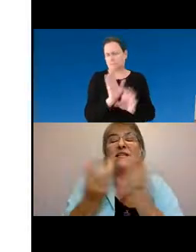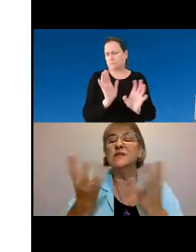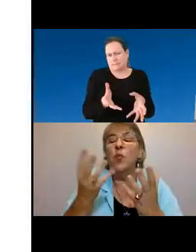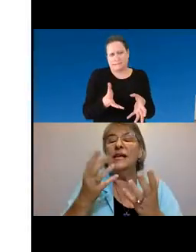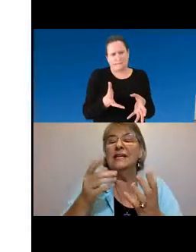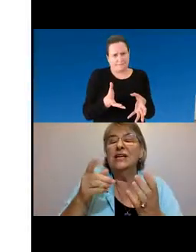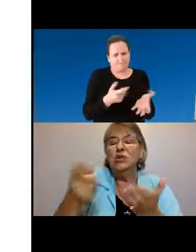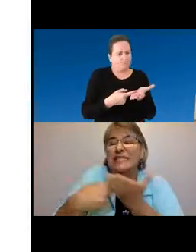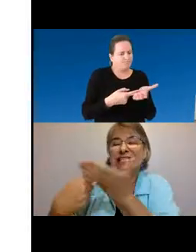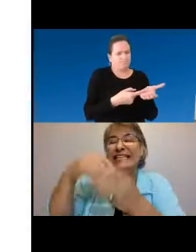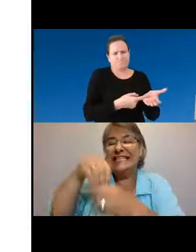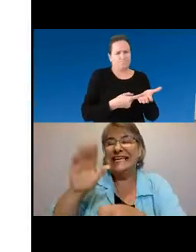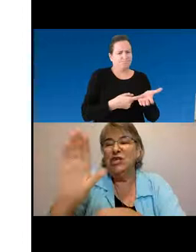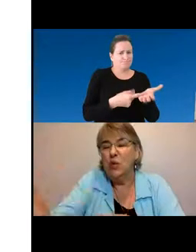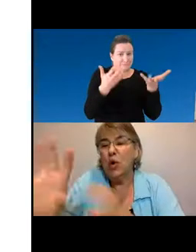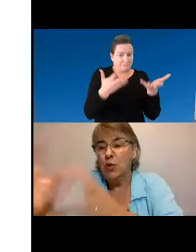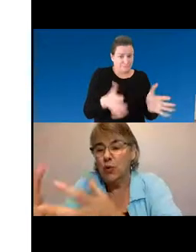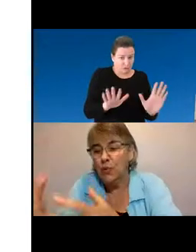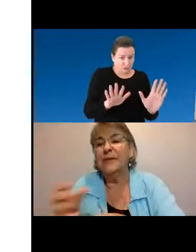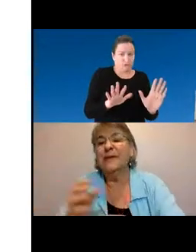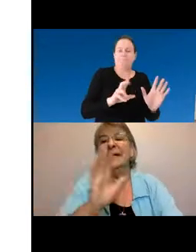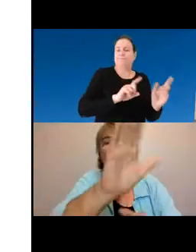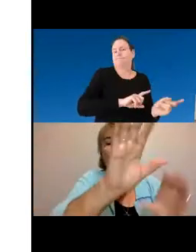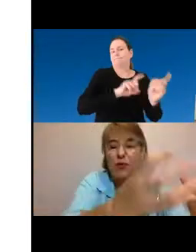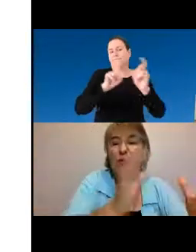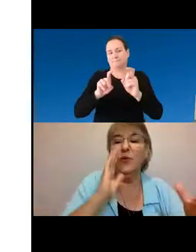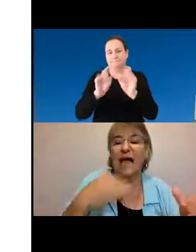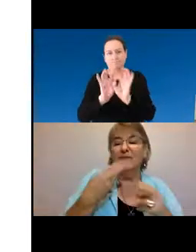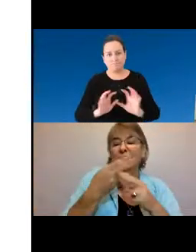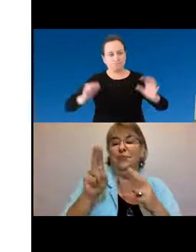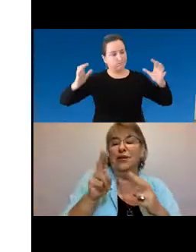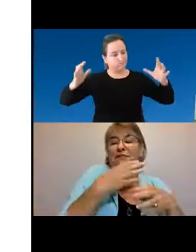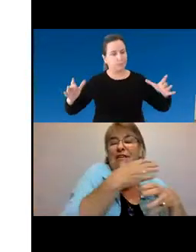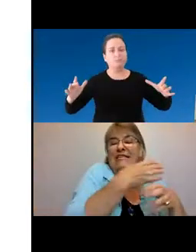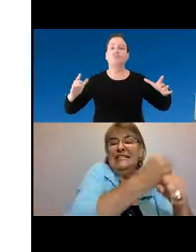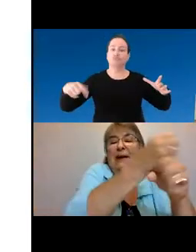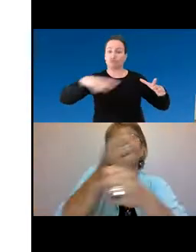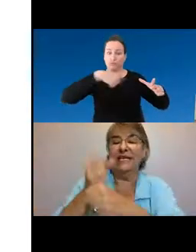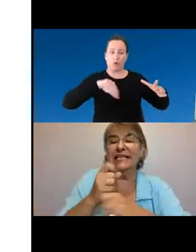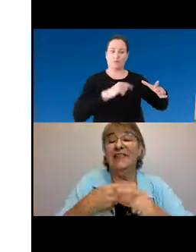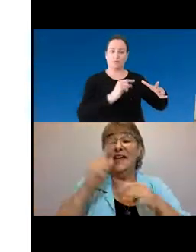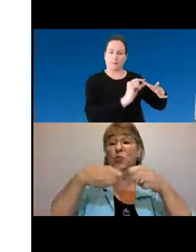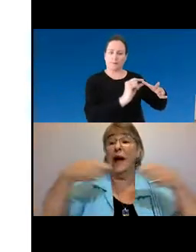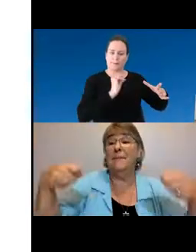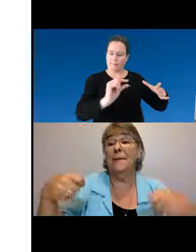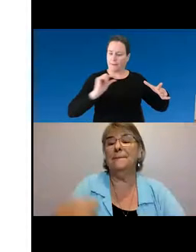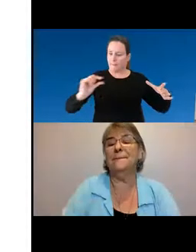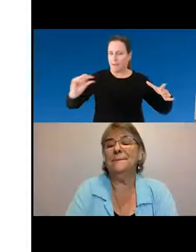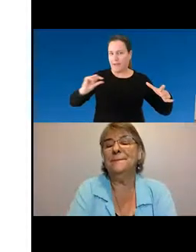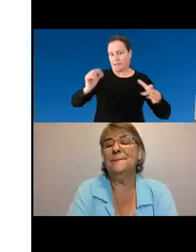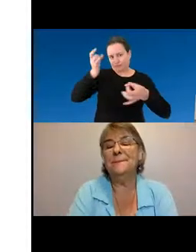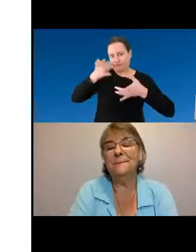few minutes what you discussed in your group. In your group, we will have brief summaries and then wrap up.